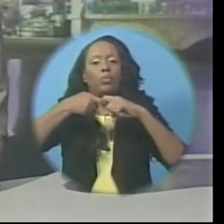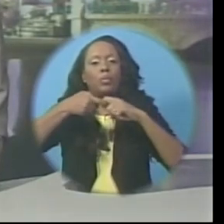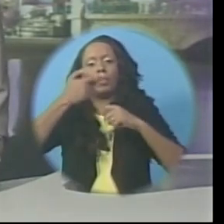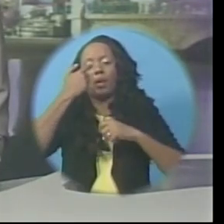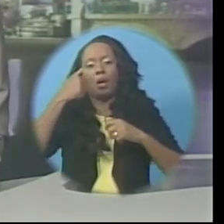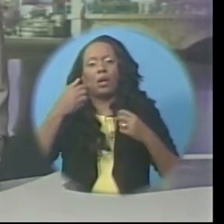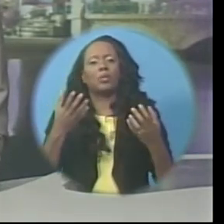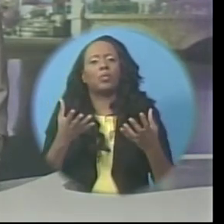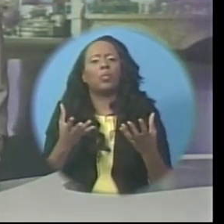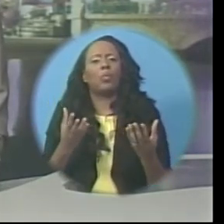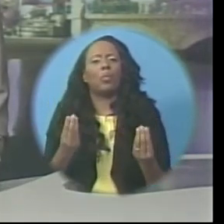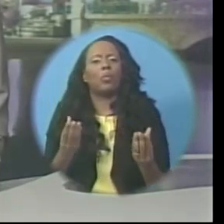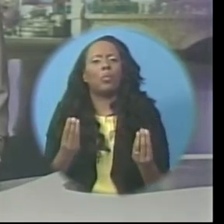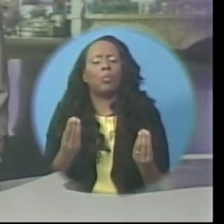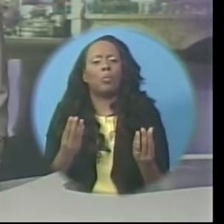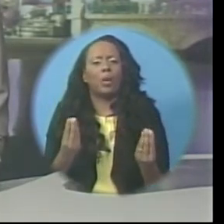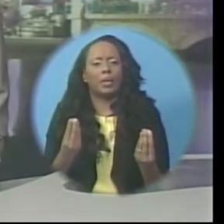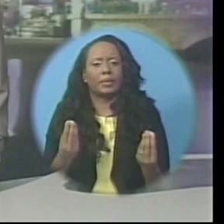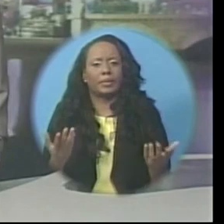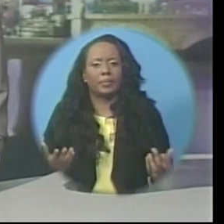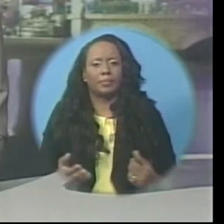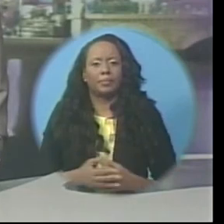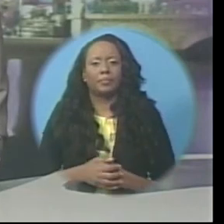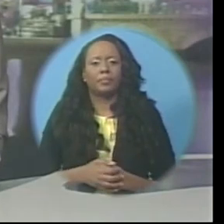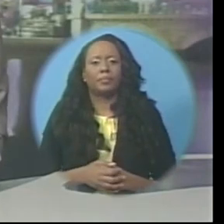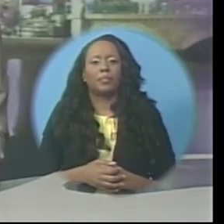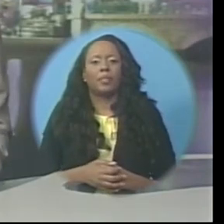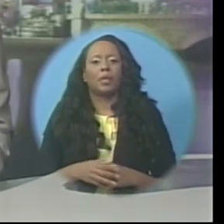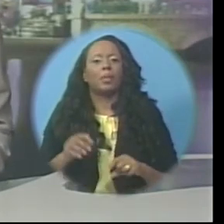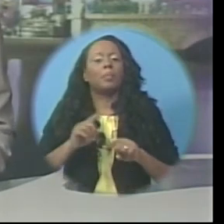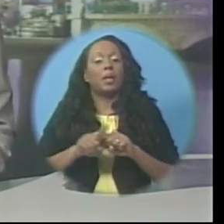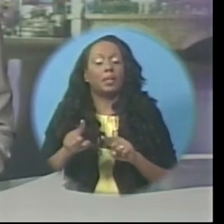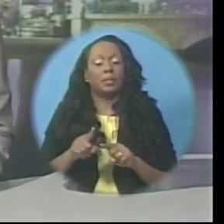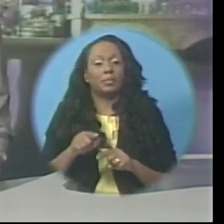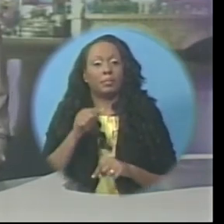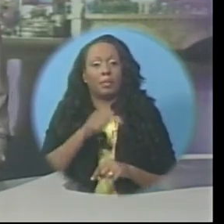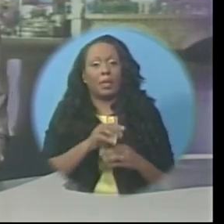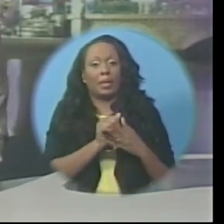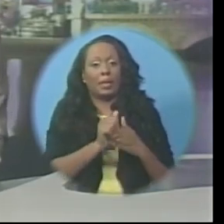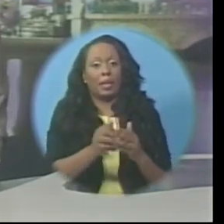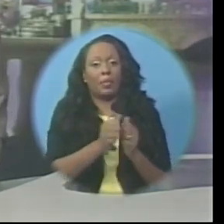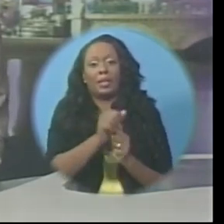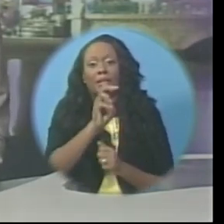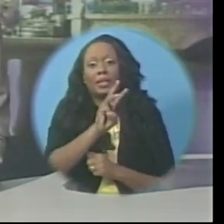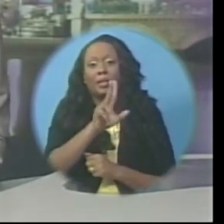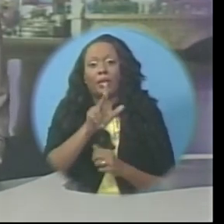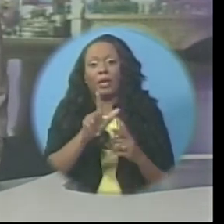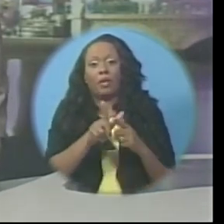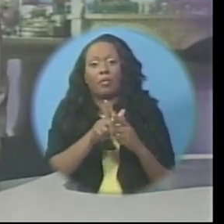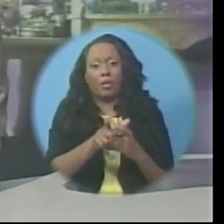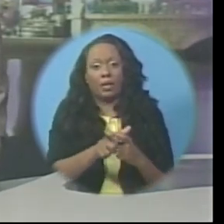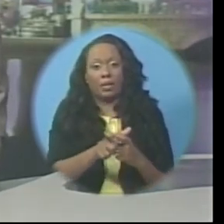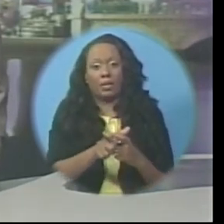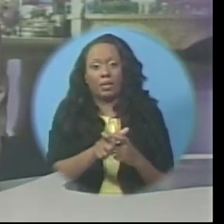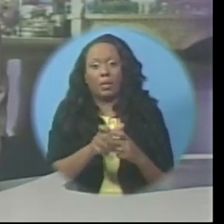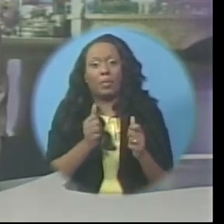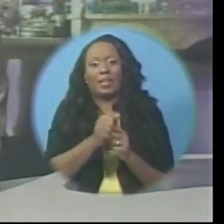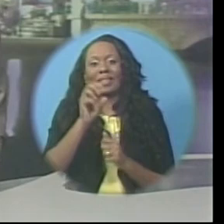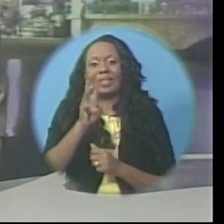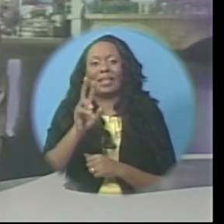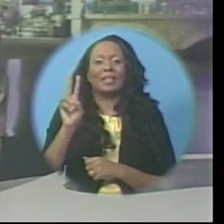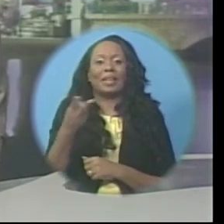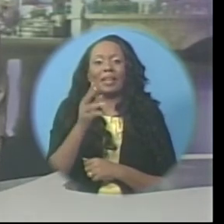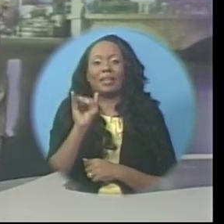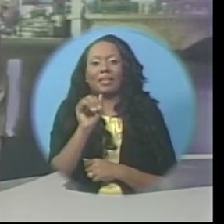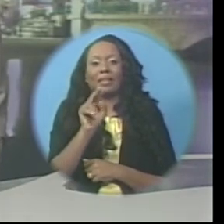being bowled due to wet conditions caused by rain. Volcanoes lead by 63 runs with 6 second innings wickets